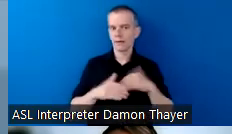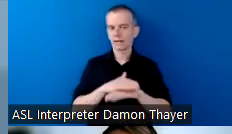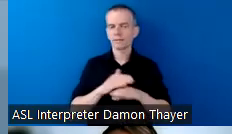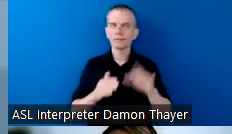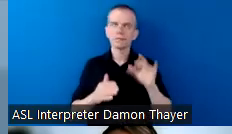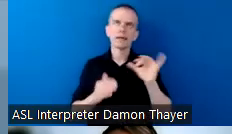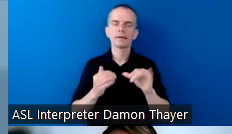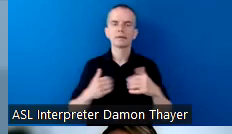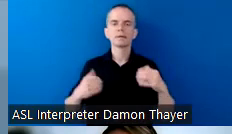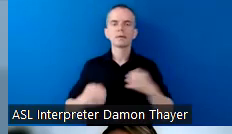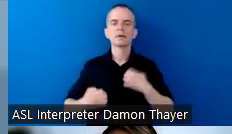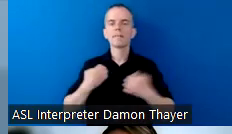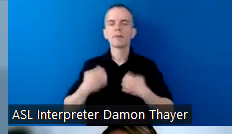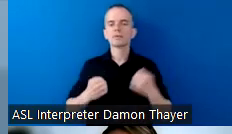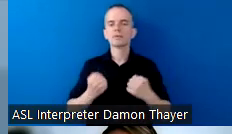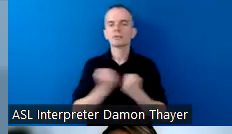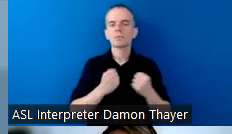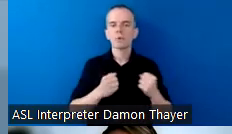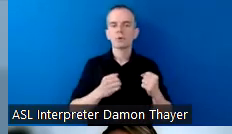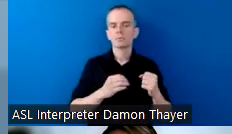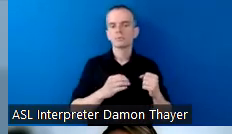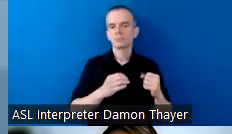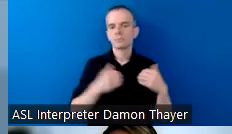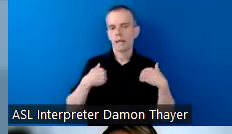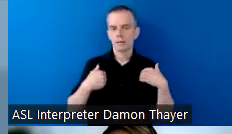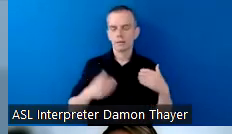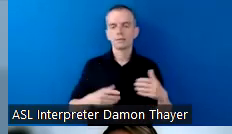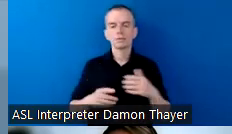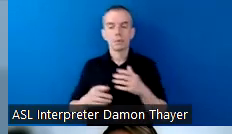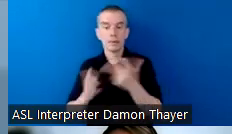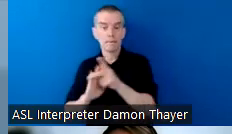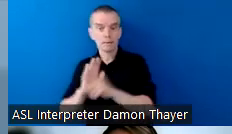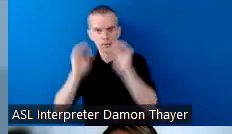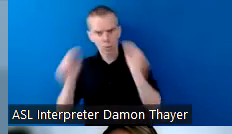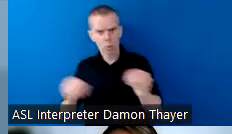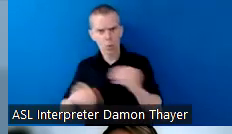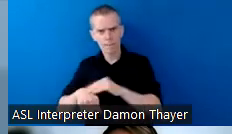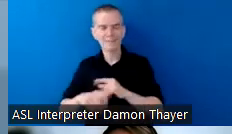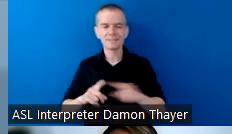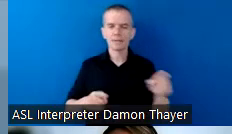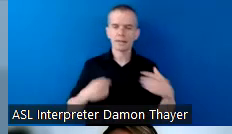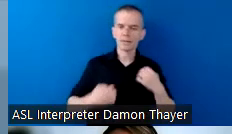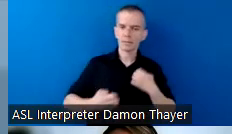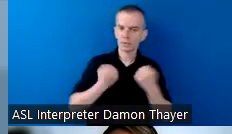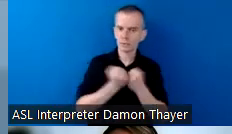when the policy is no pets. That would be a reasonable accommodation. We also see